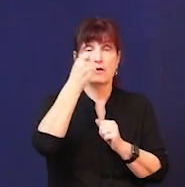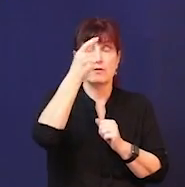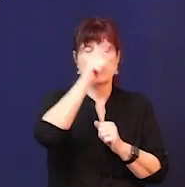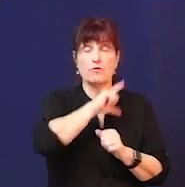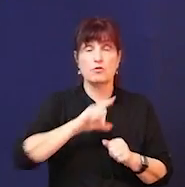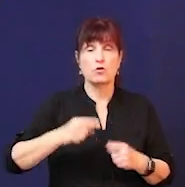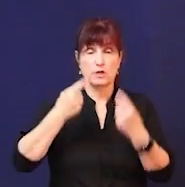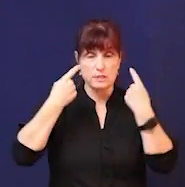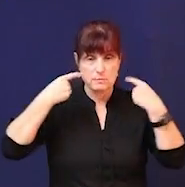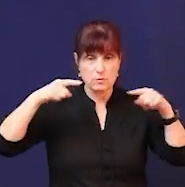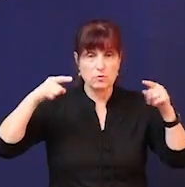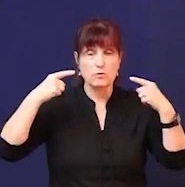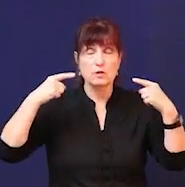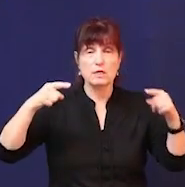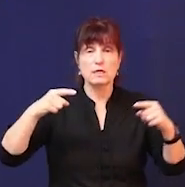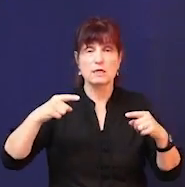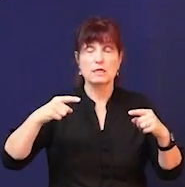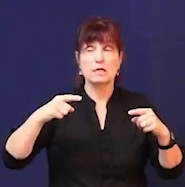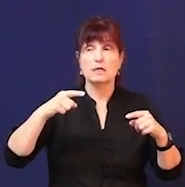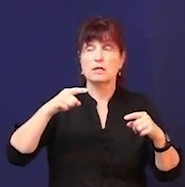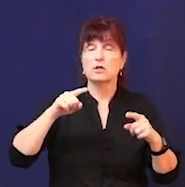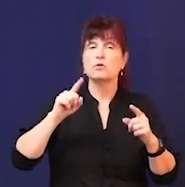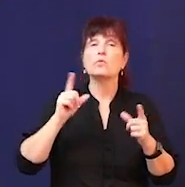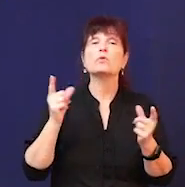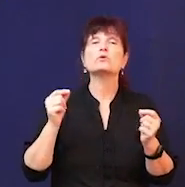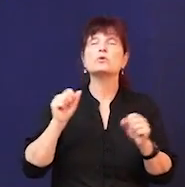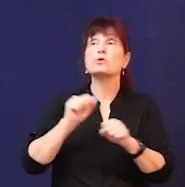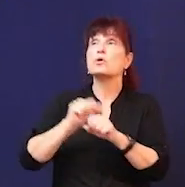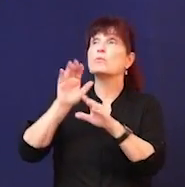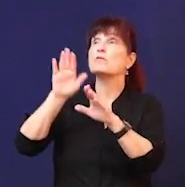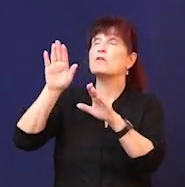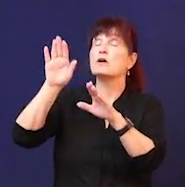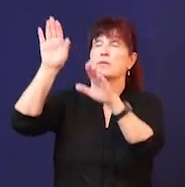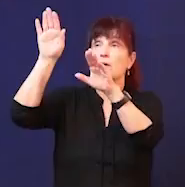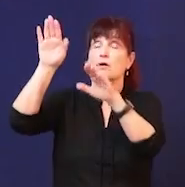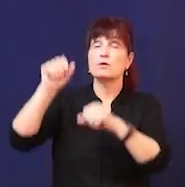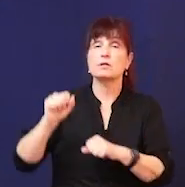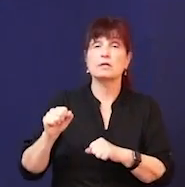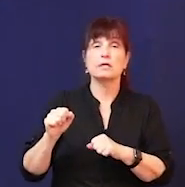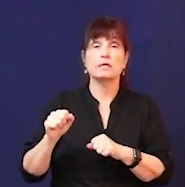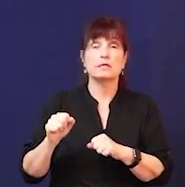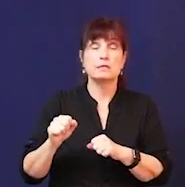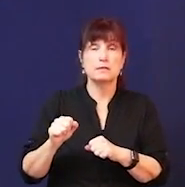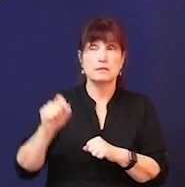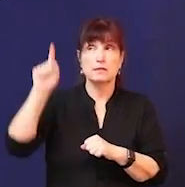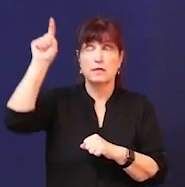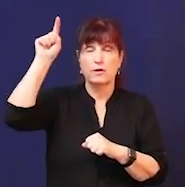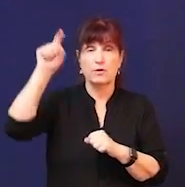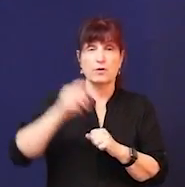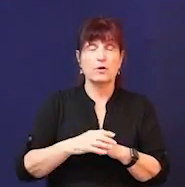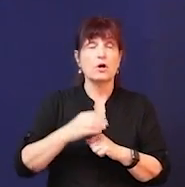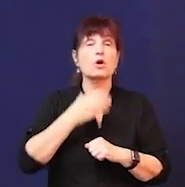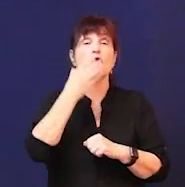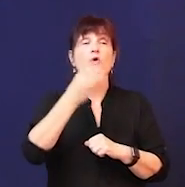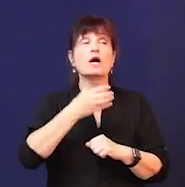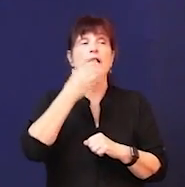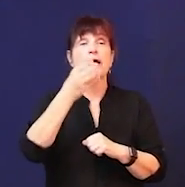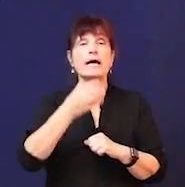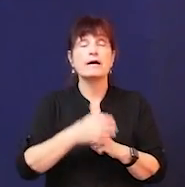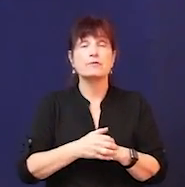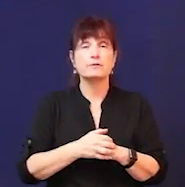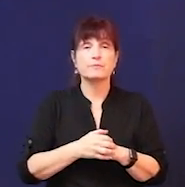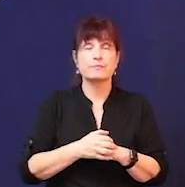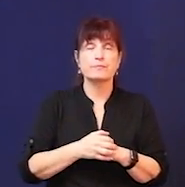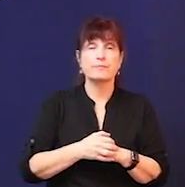spoken. Go up onto a high mountain, Zion, herald of glad tidings. Cry out at the top of your